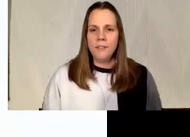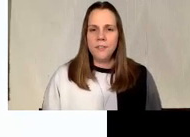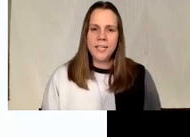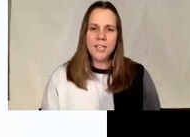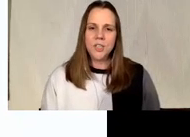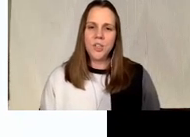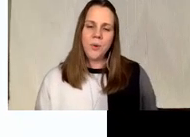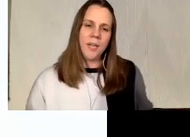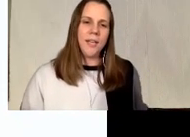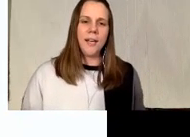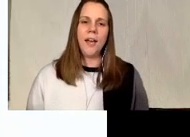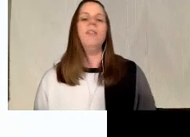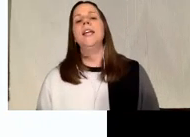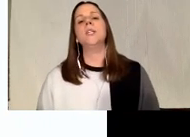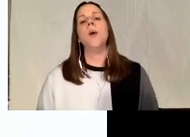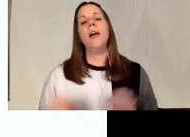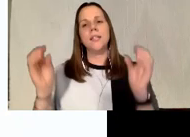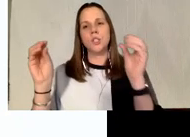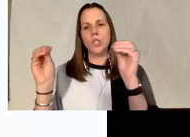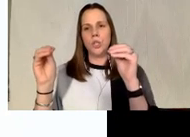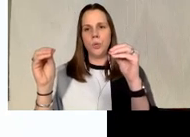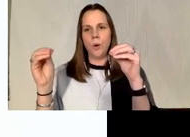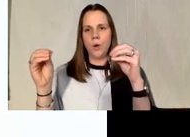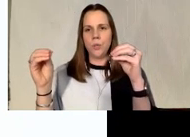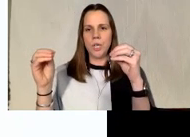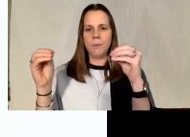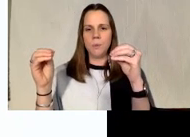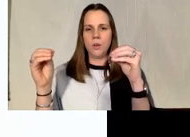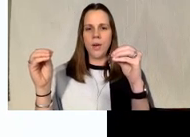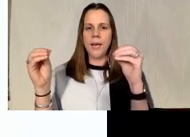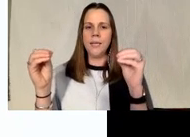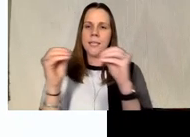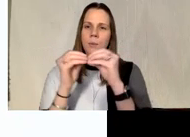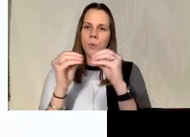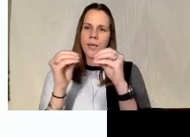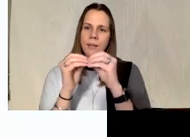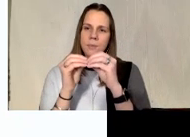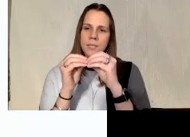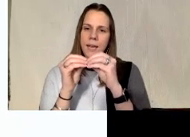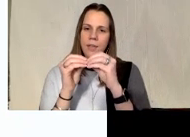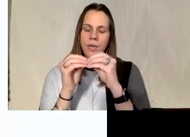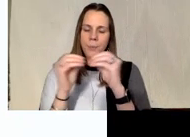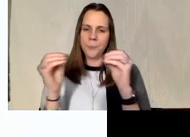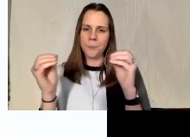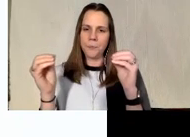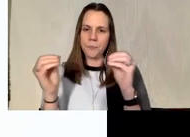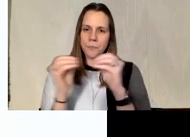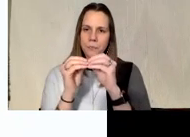More I've shown already as well. That's two O shapes with your hands and bringing them together.